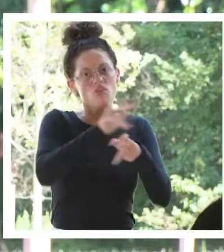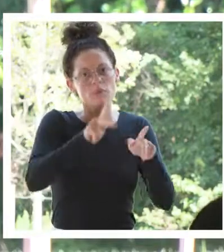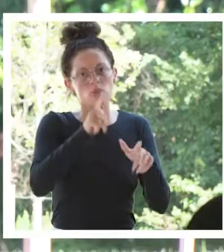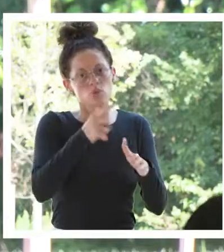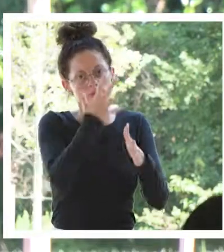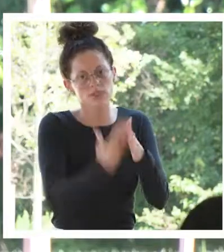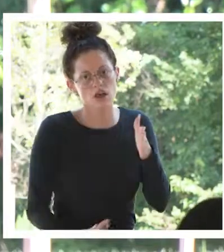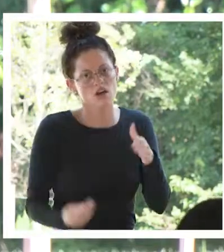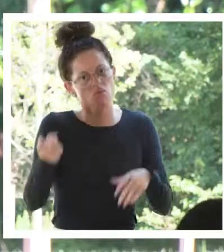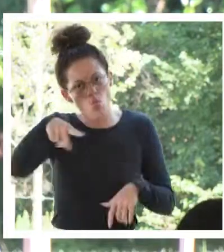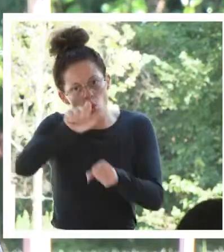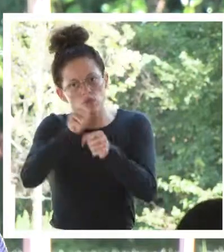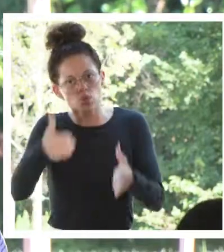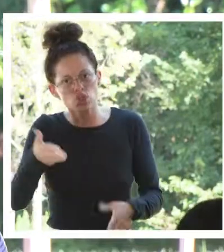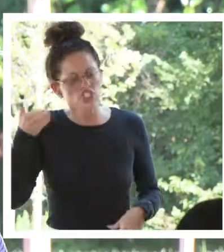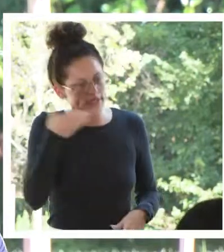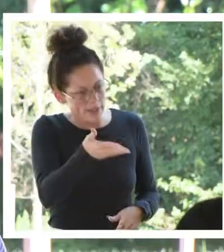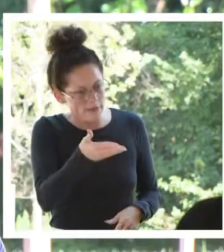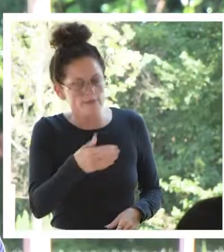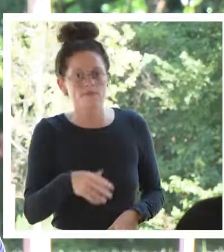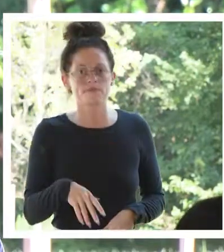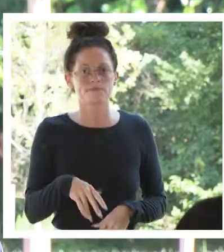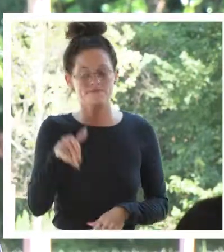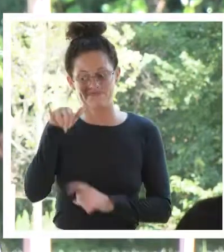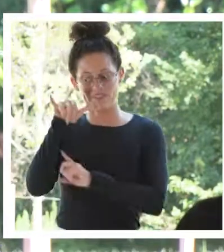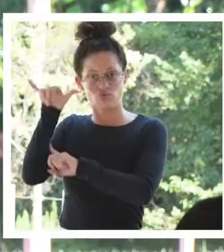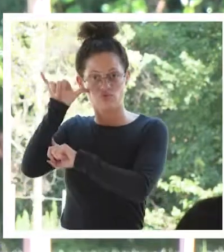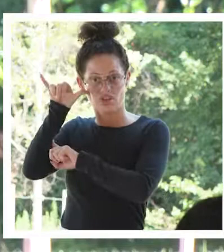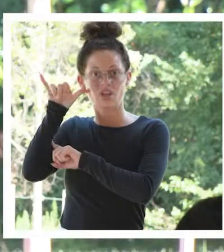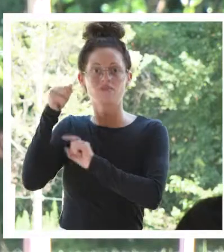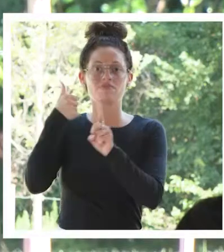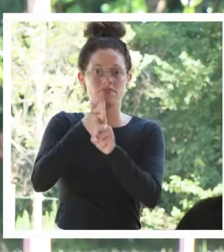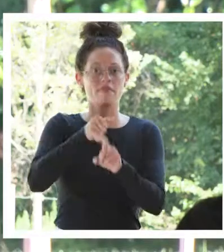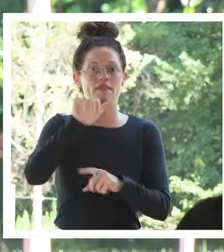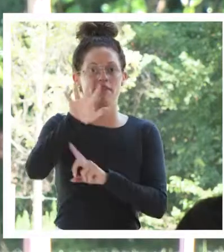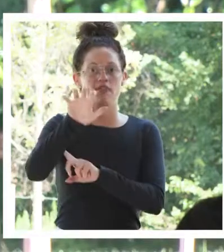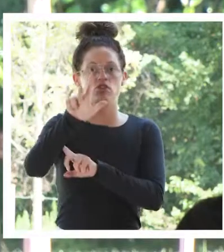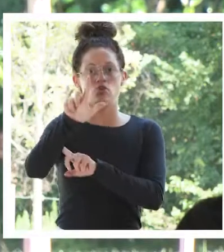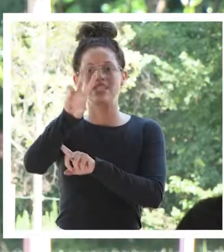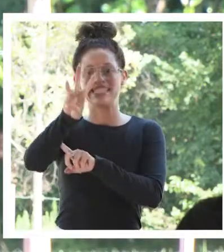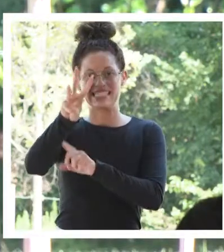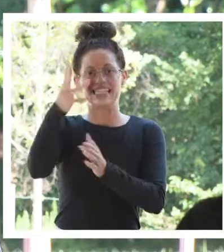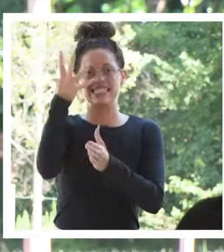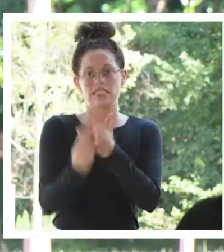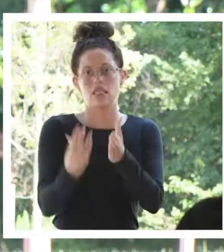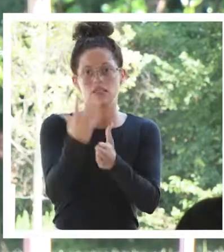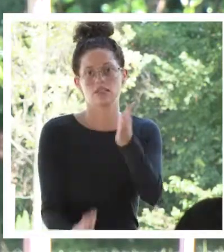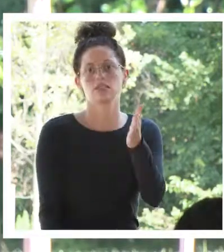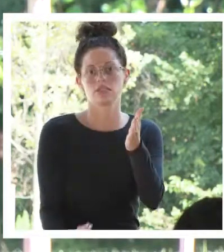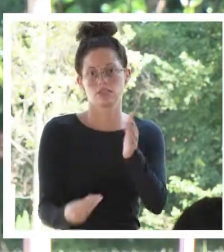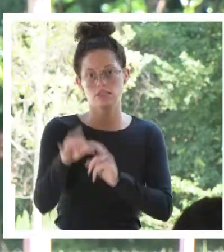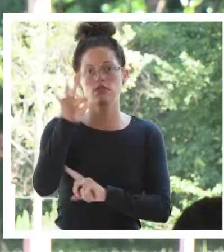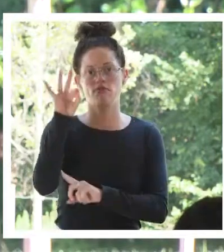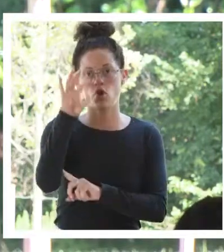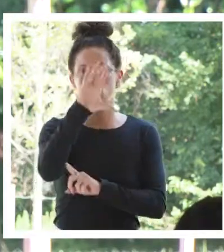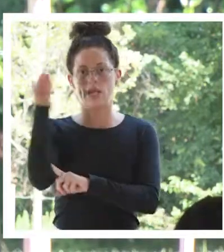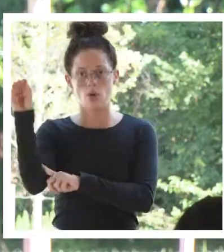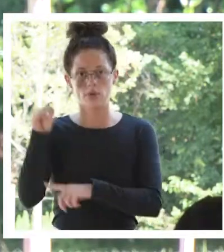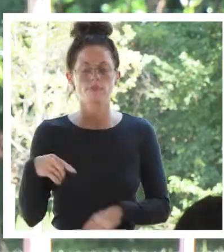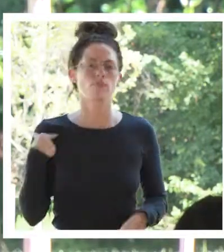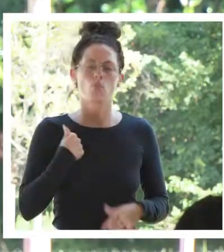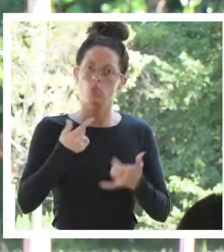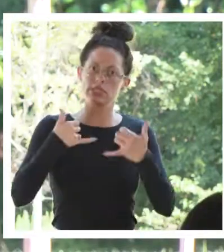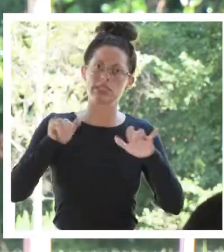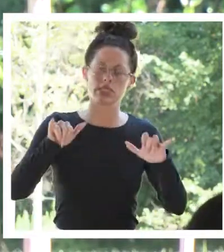As of yesterday, we've had 526 deaths in Frederick County. We are still engaged in a great war against